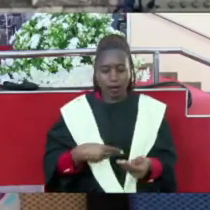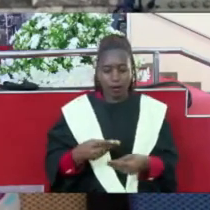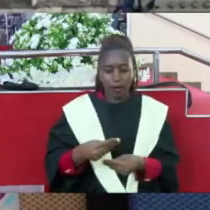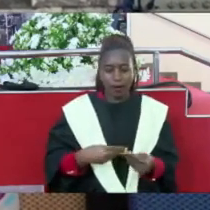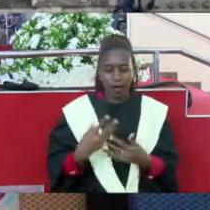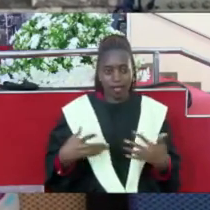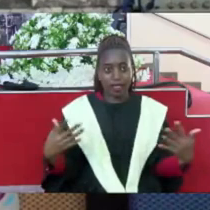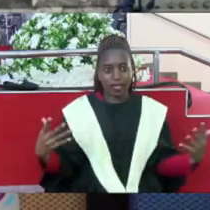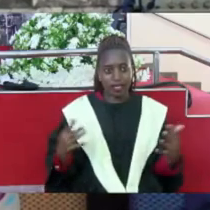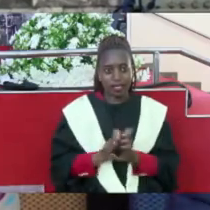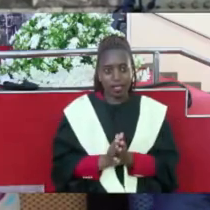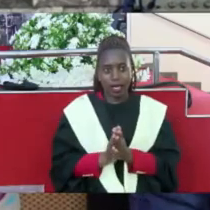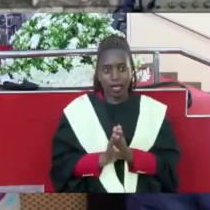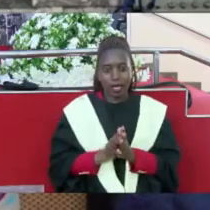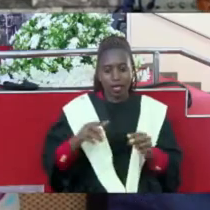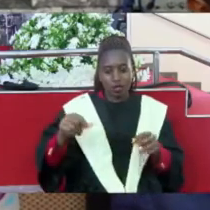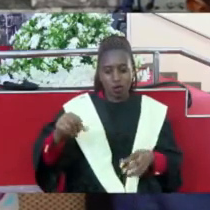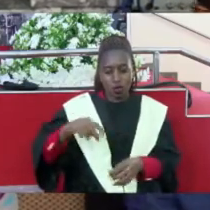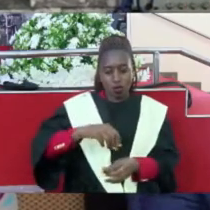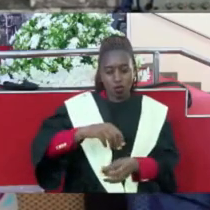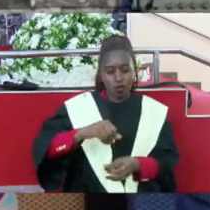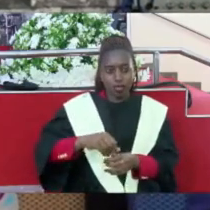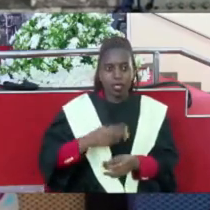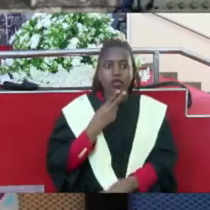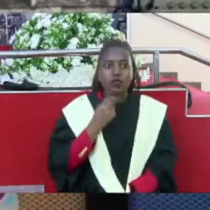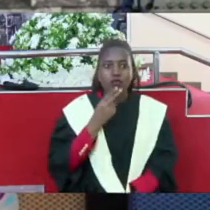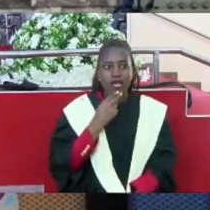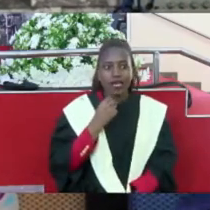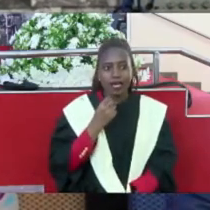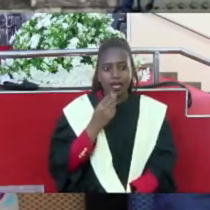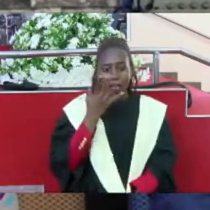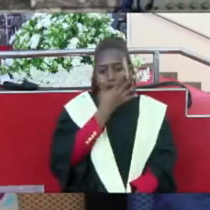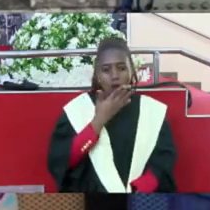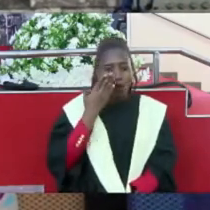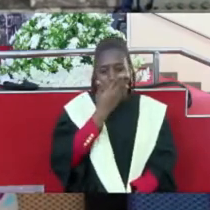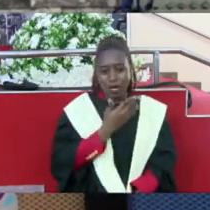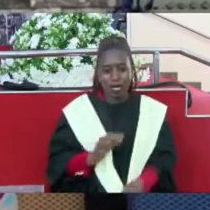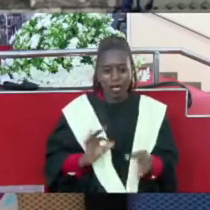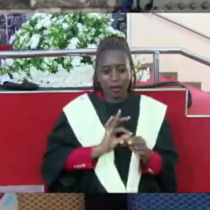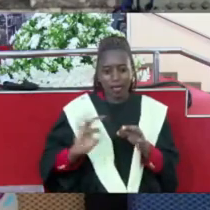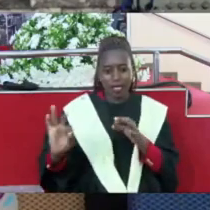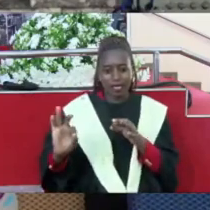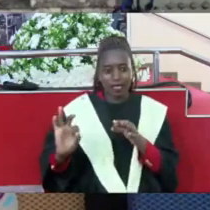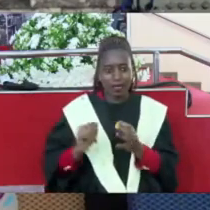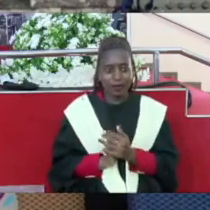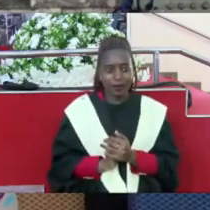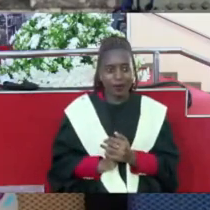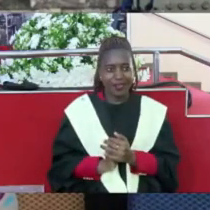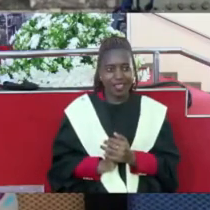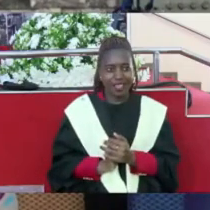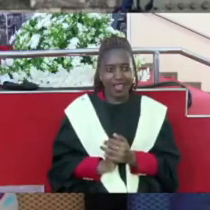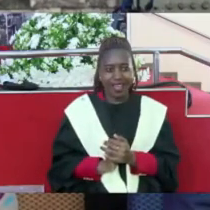Chumbi mwenye. Sukari. Sukari. Maguta. Mafuta. Kibiriti. Kibiriti. Anaweka pesa hapo